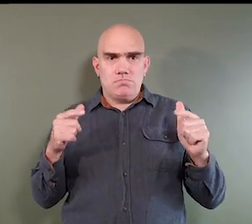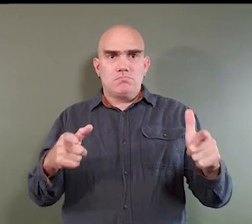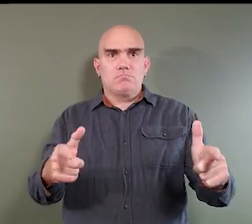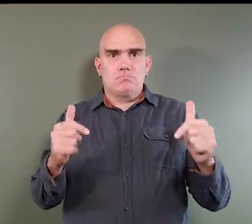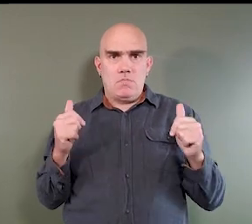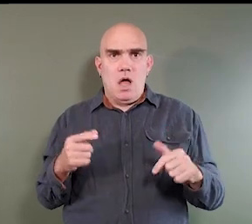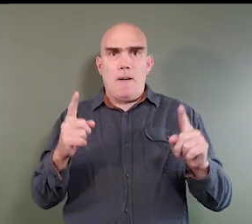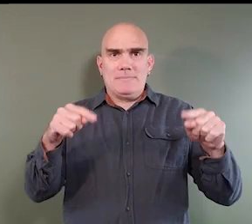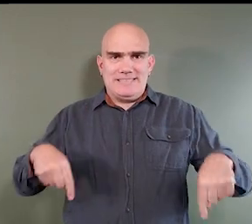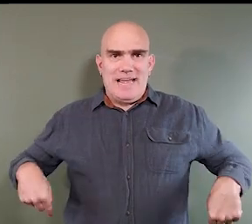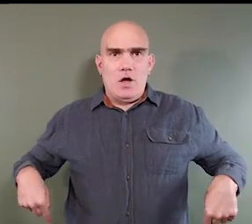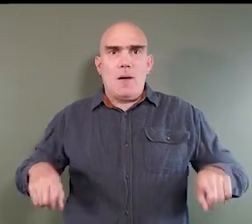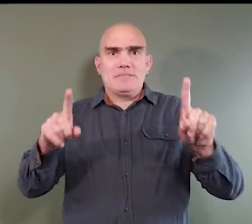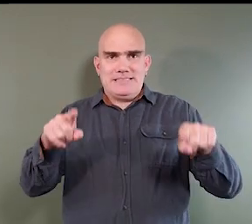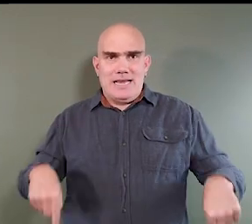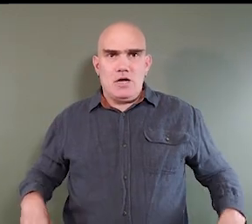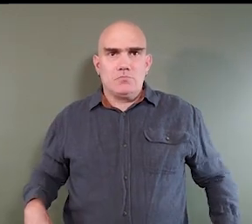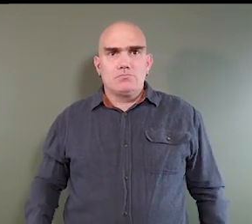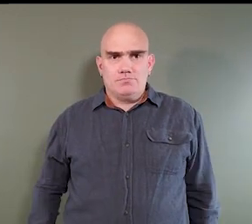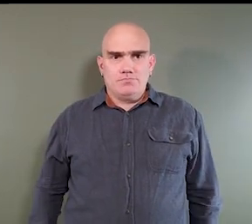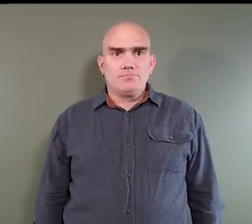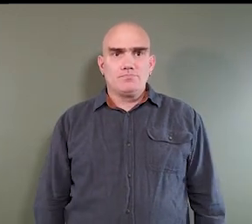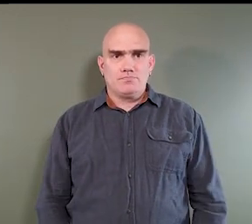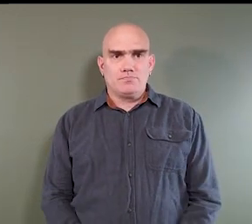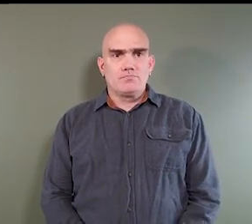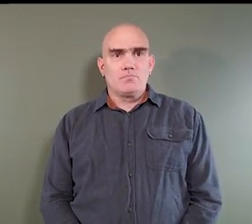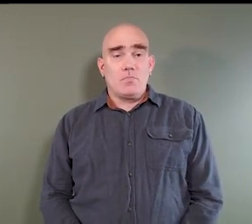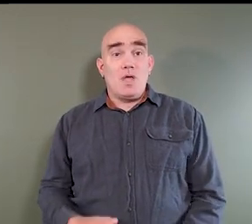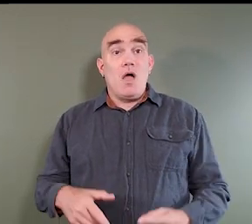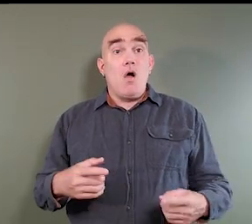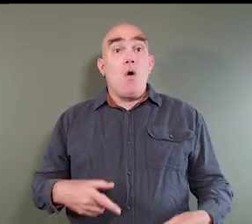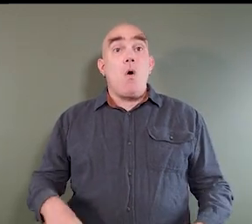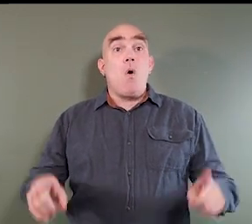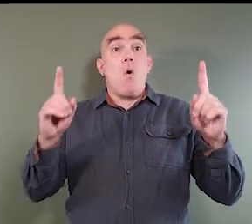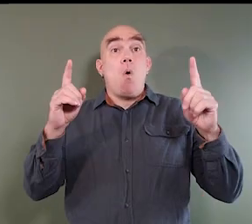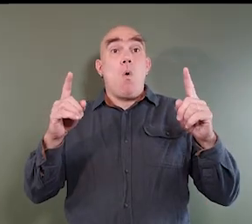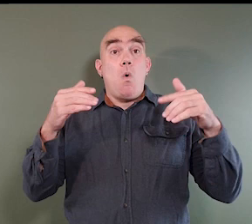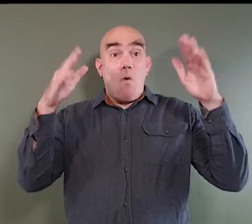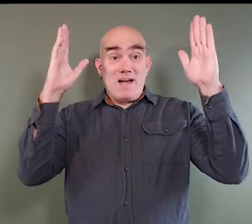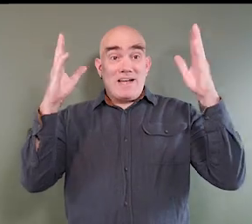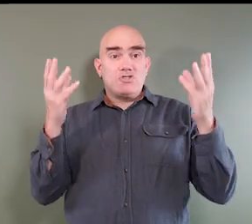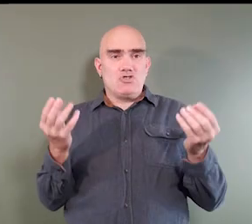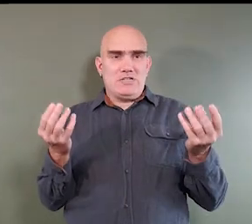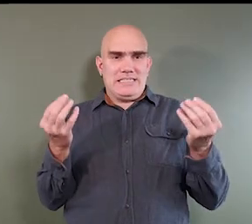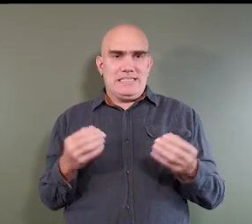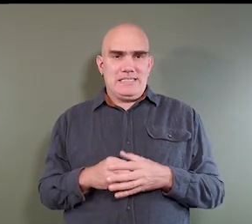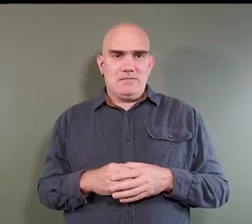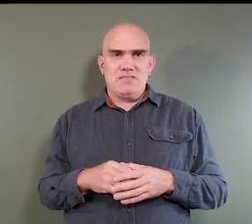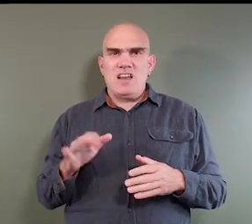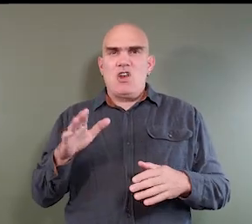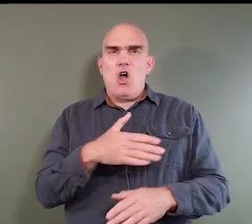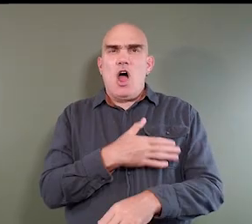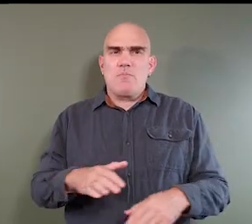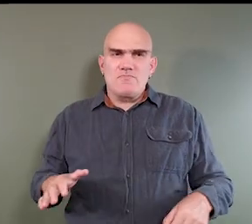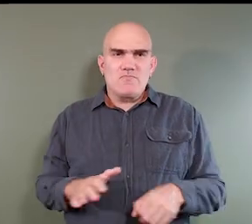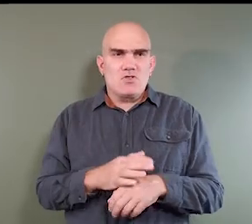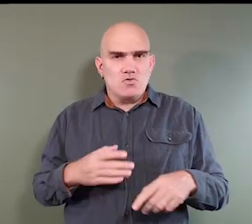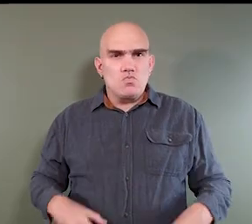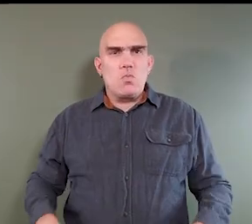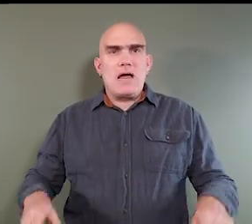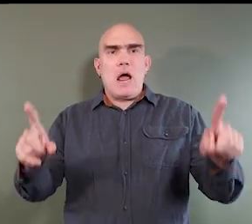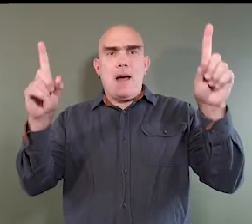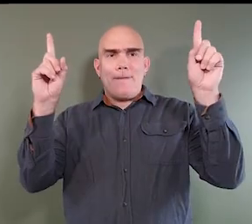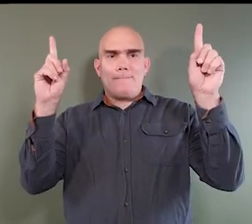down, and we're going to take them overhead slowly and gently. And let's just swing your arms all the way back